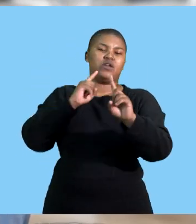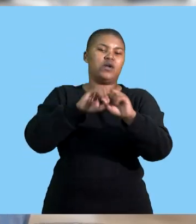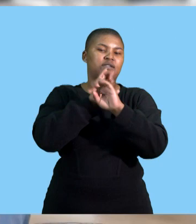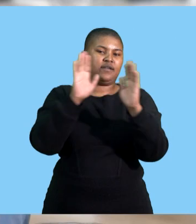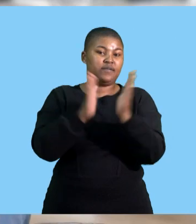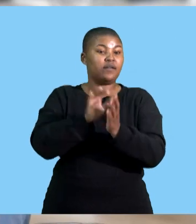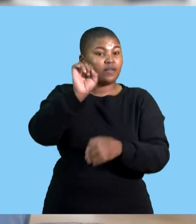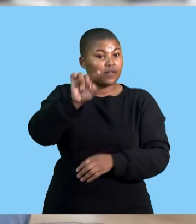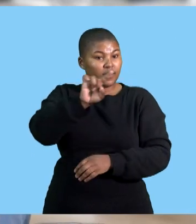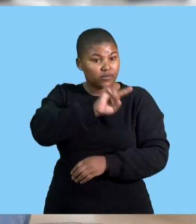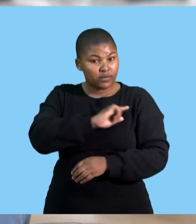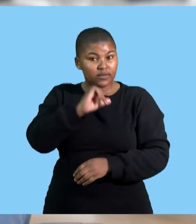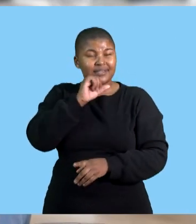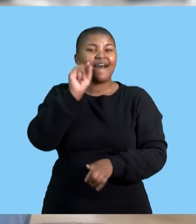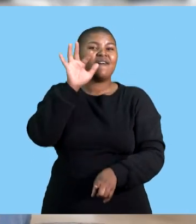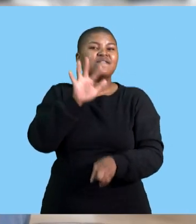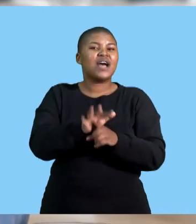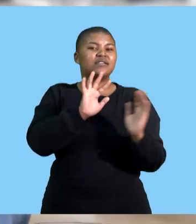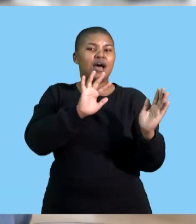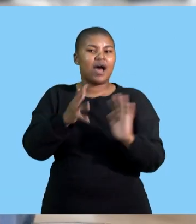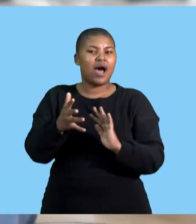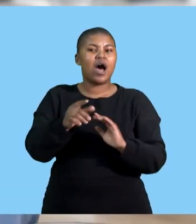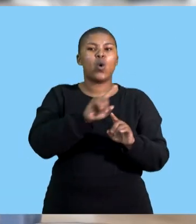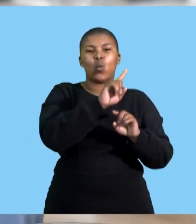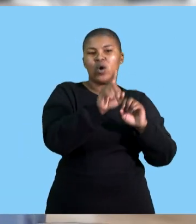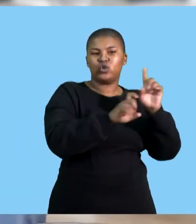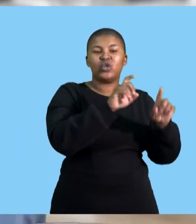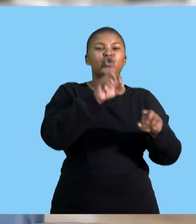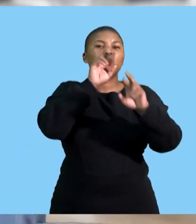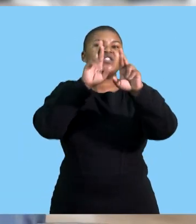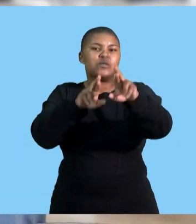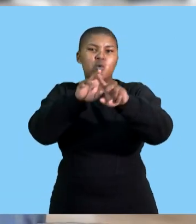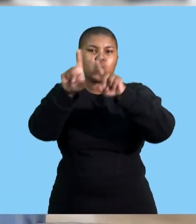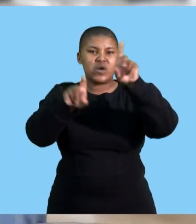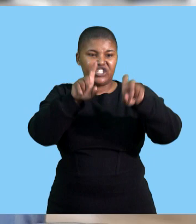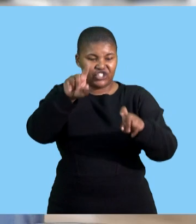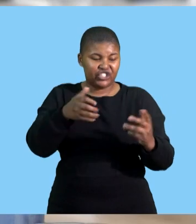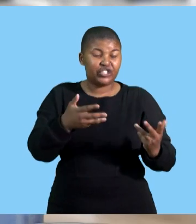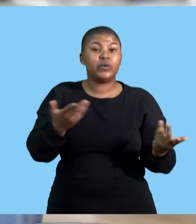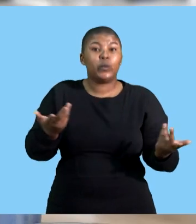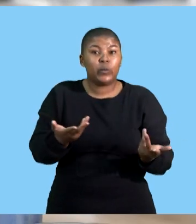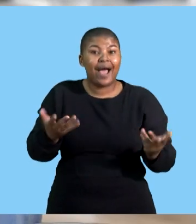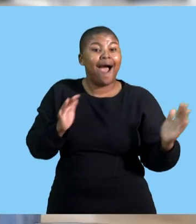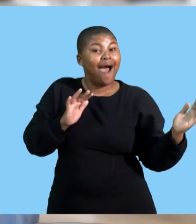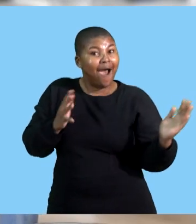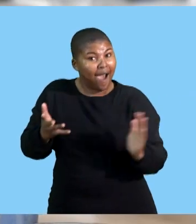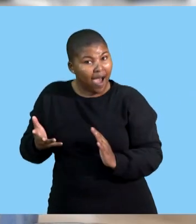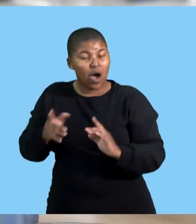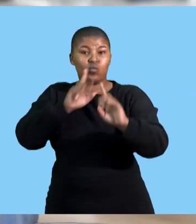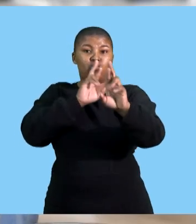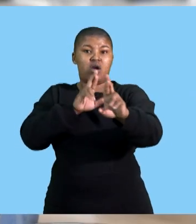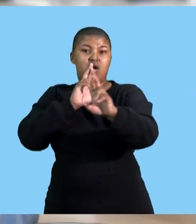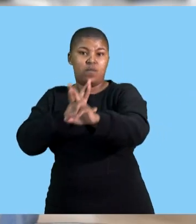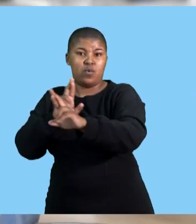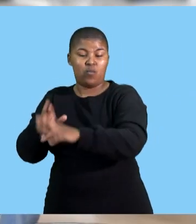that's why we are looking at the factors that need to be considered when you respond to questions in a how can you respond to questions